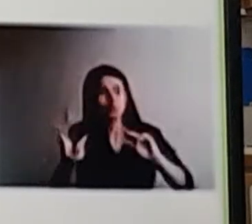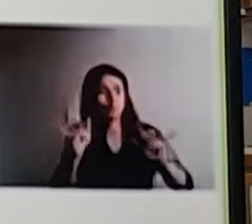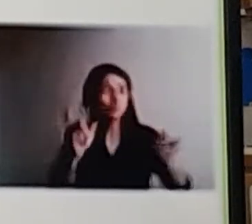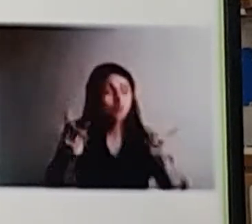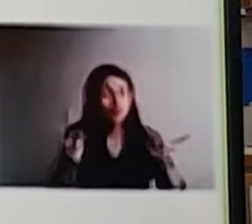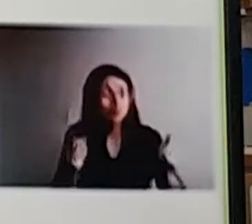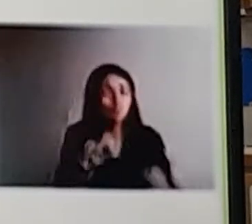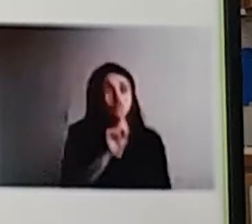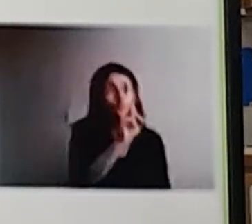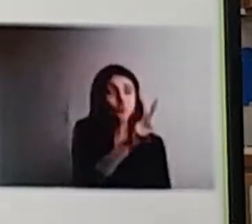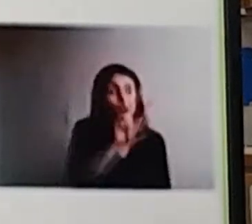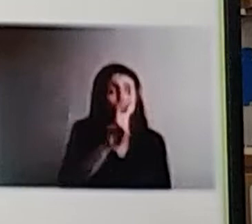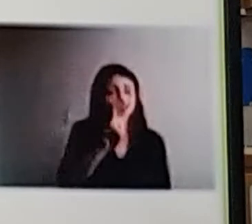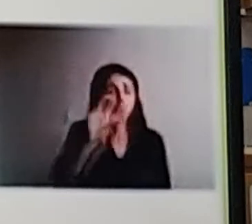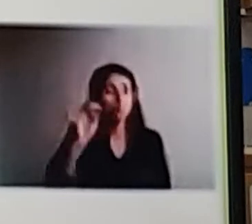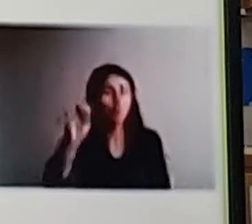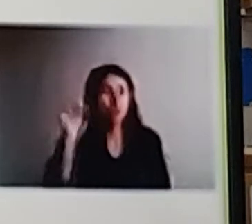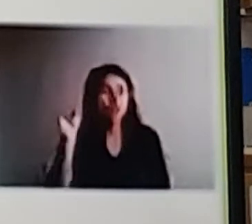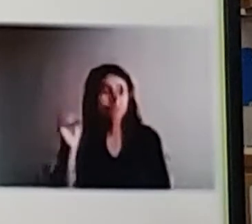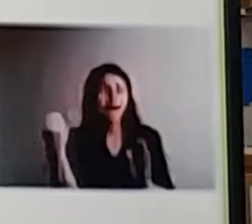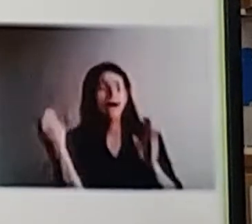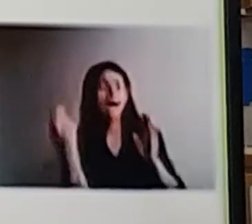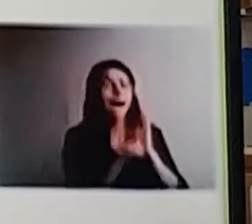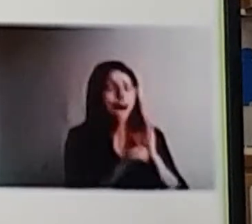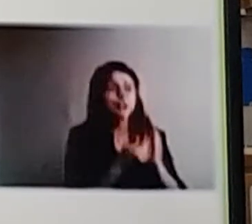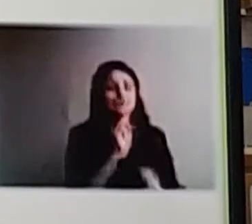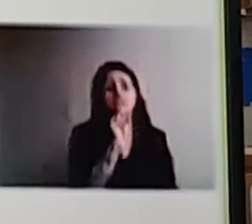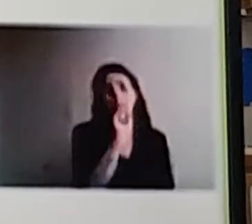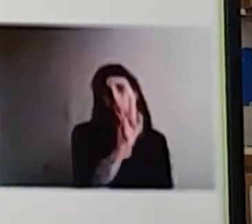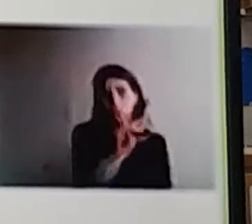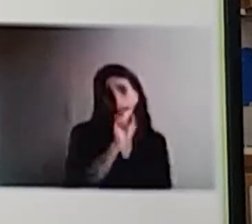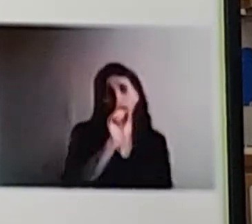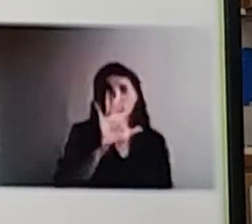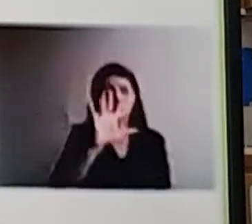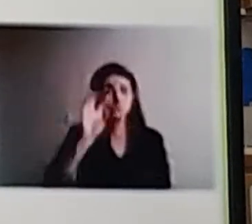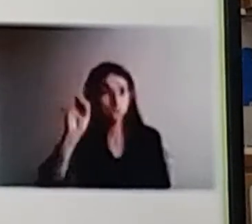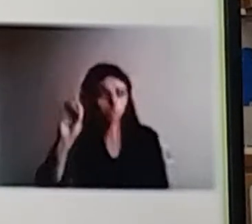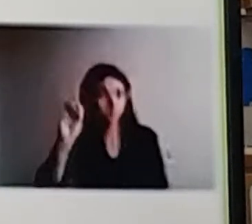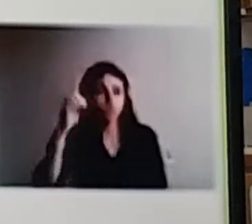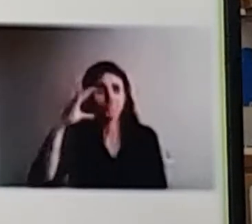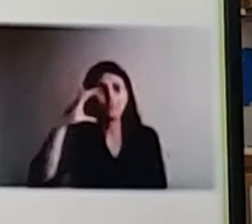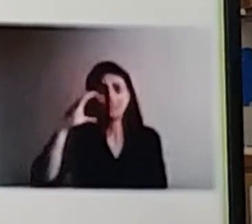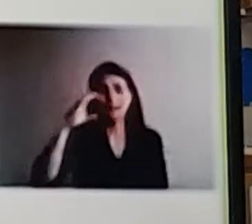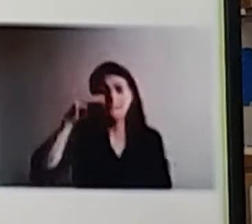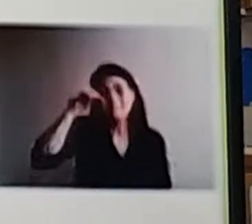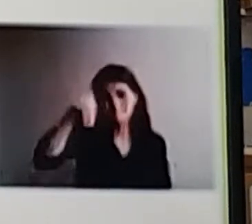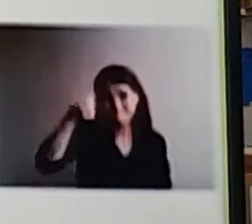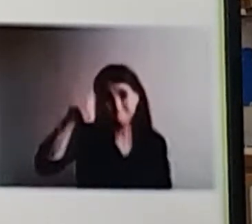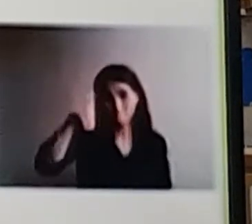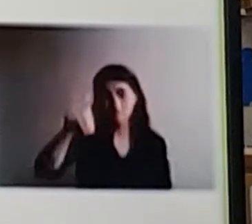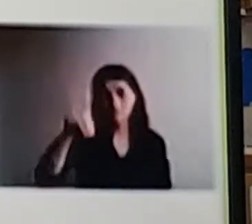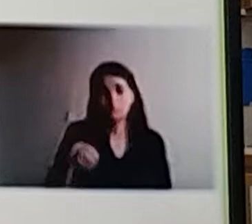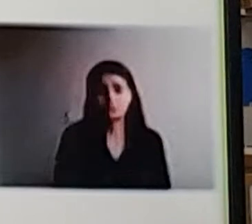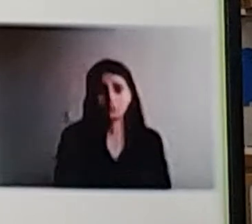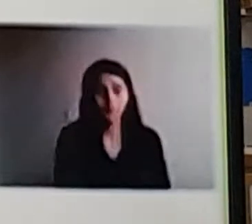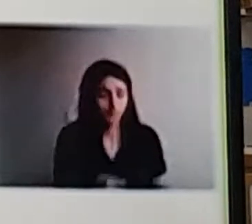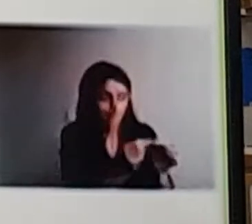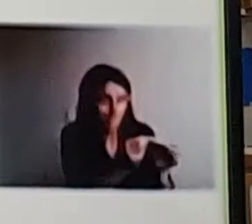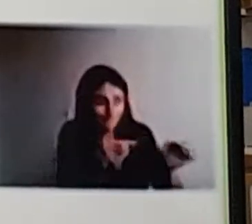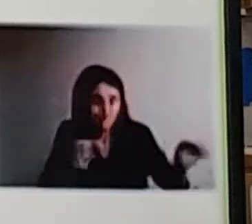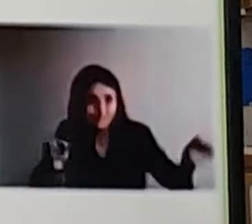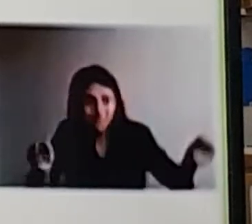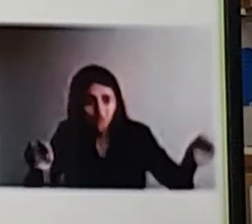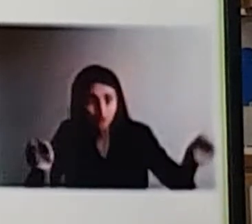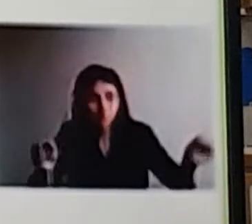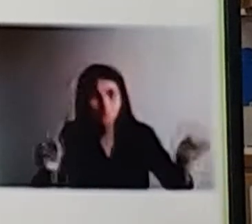meter. As you can see, it should be 2 meter wideness. This is a shelf advertisement,